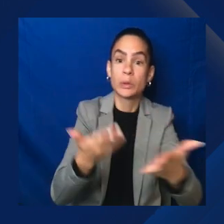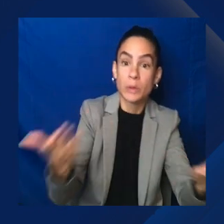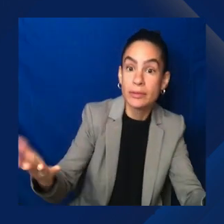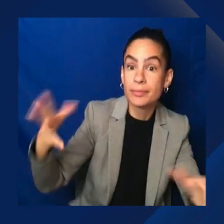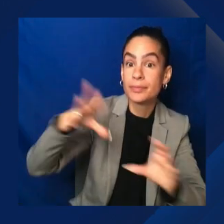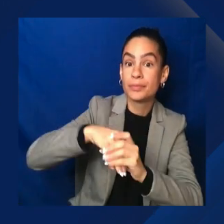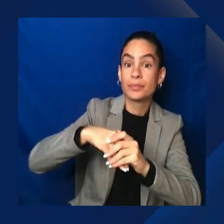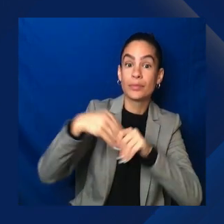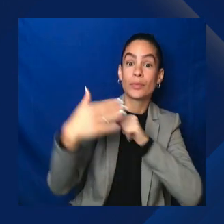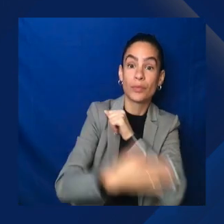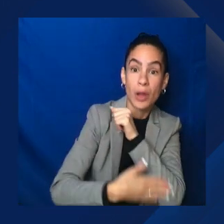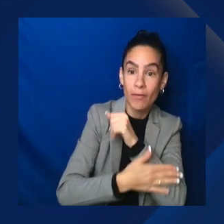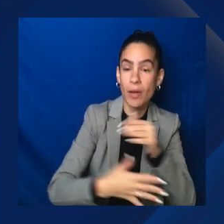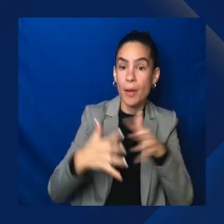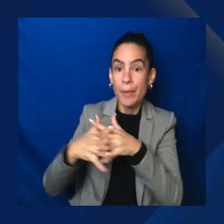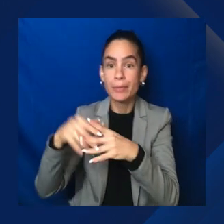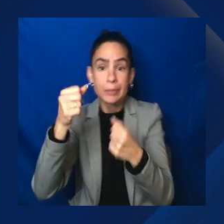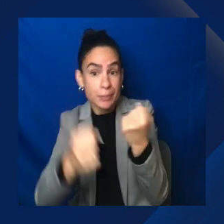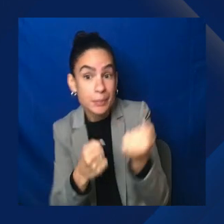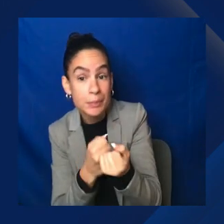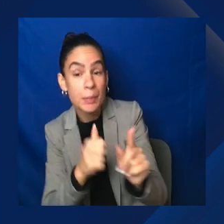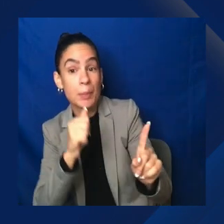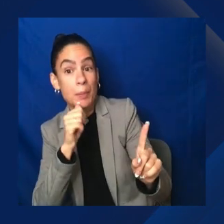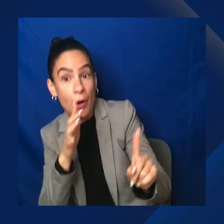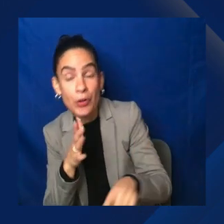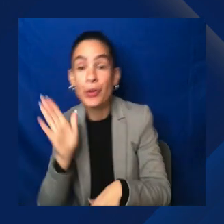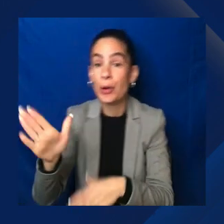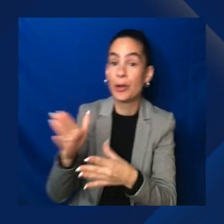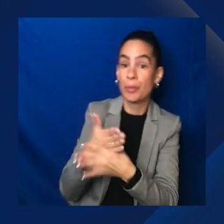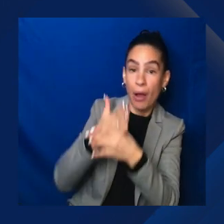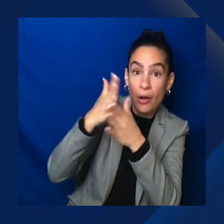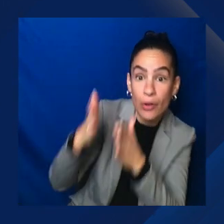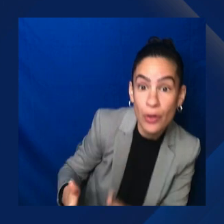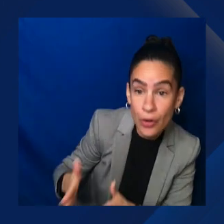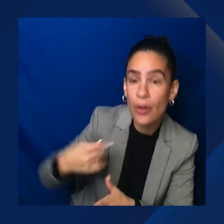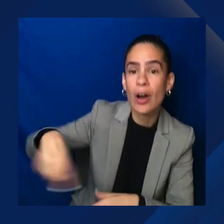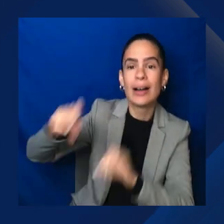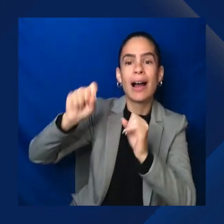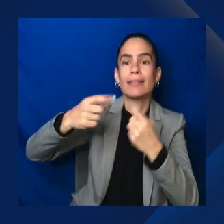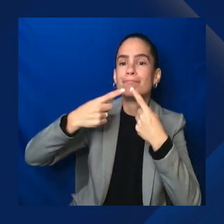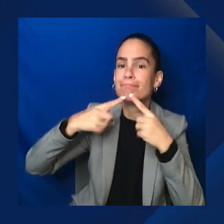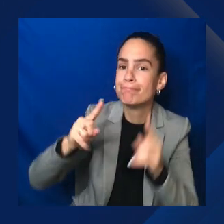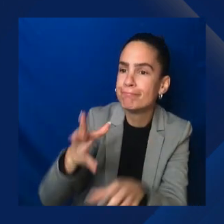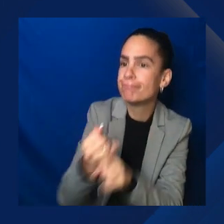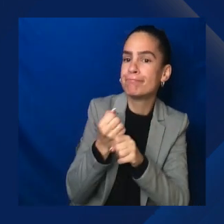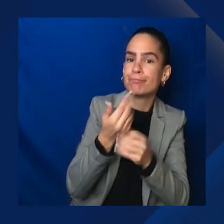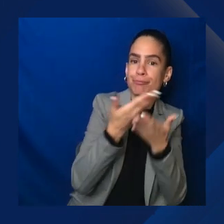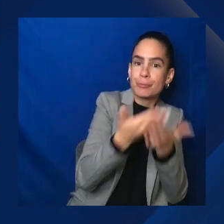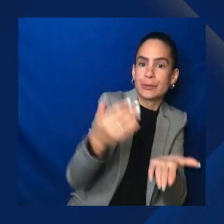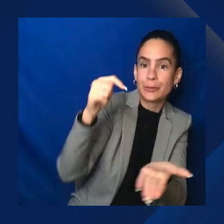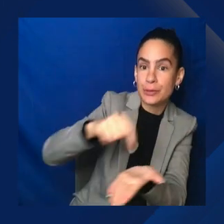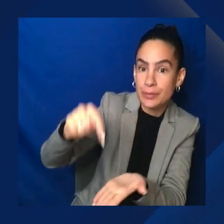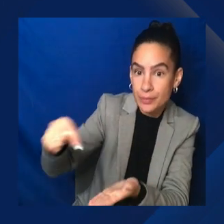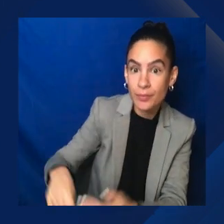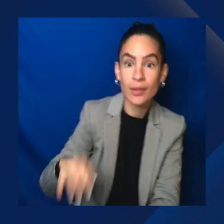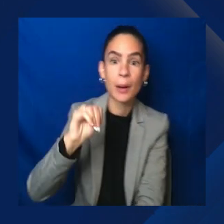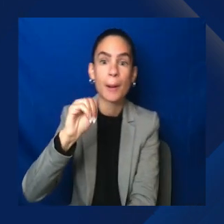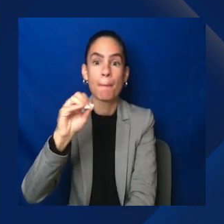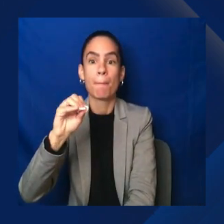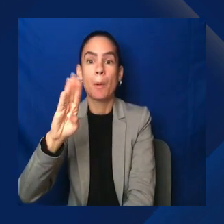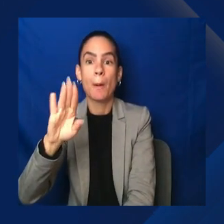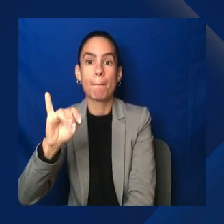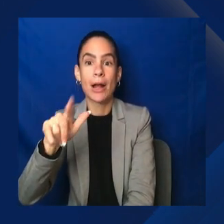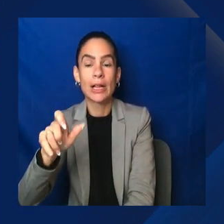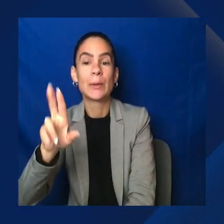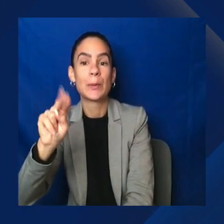husbands to get the resources they need, to get mobile units out there so that they can receive the same kind of treatment. How do